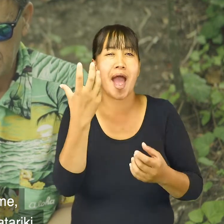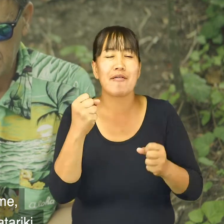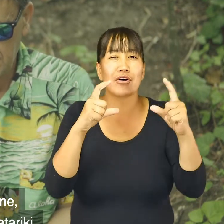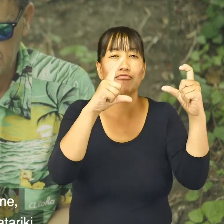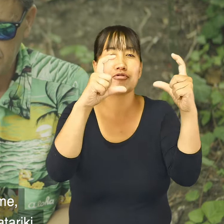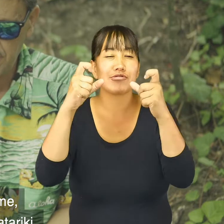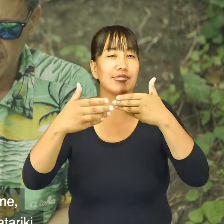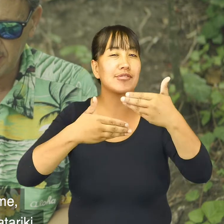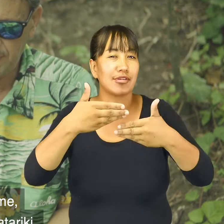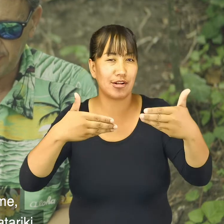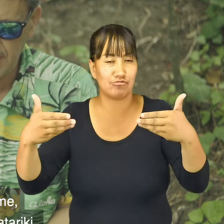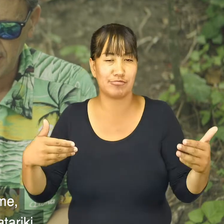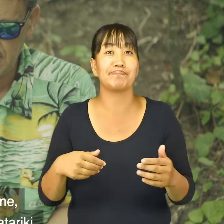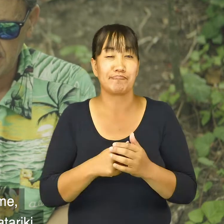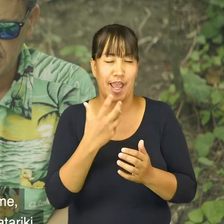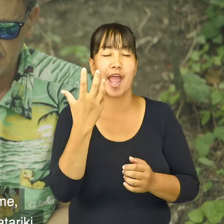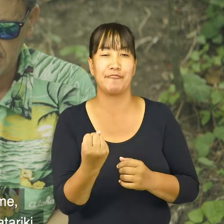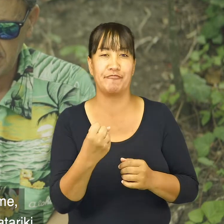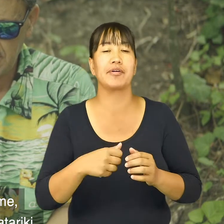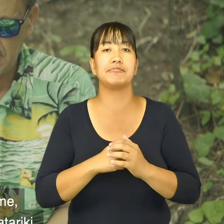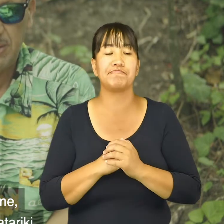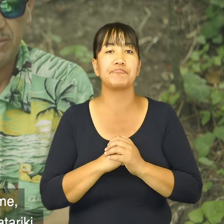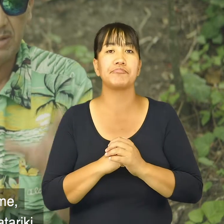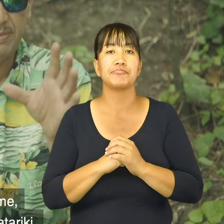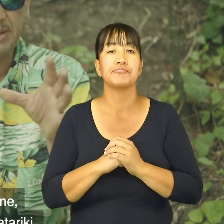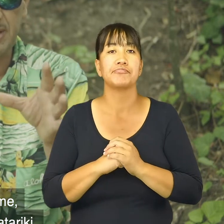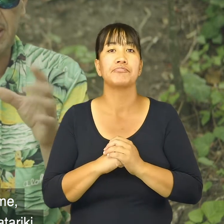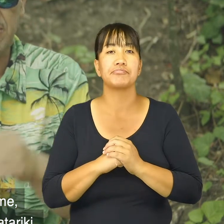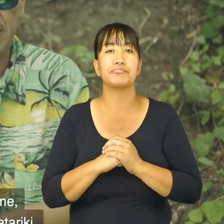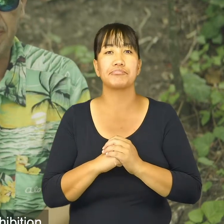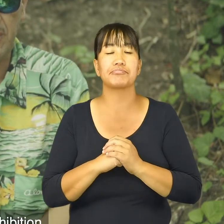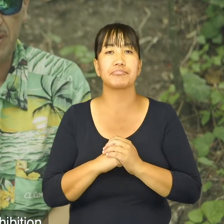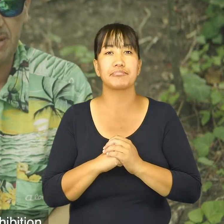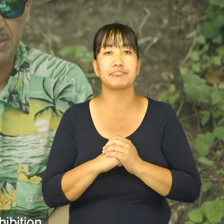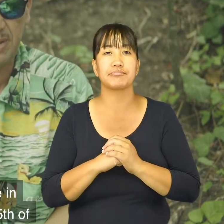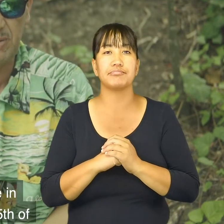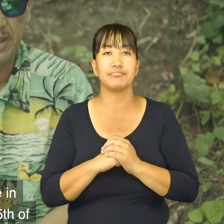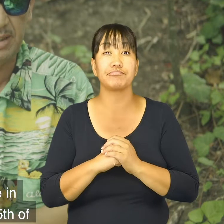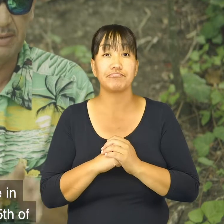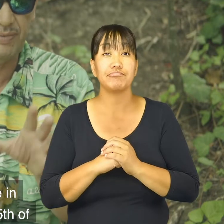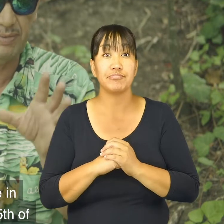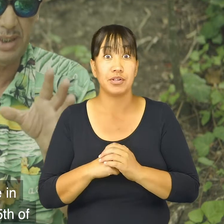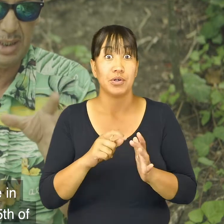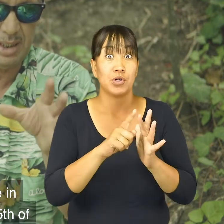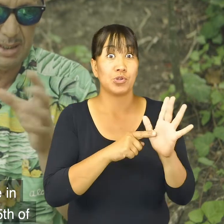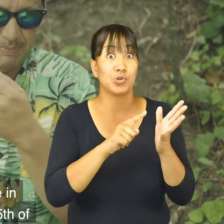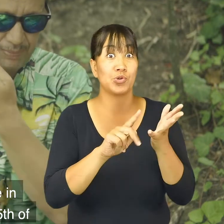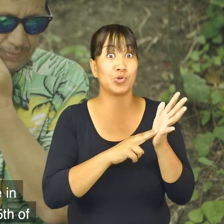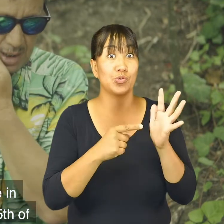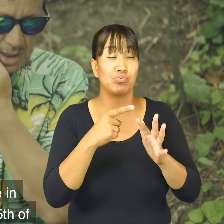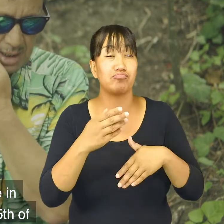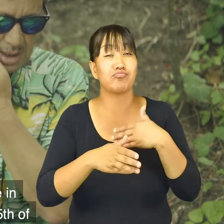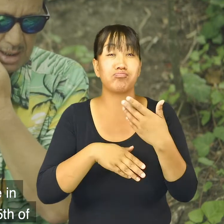what was it, 2015, we opened Matariki. We had a photo exhibition, or we had a